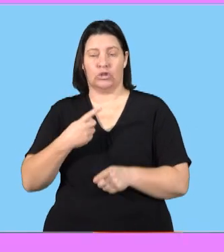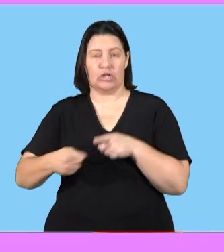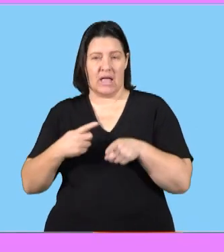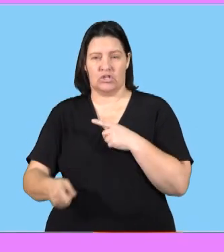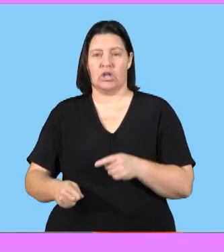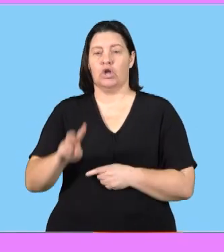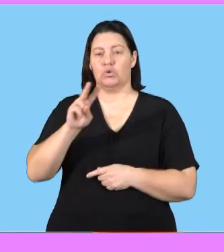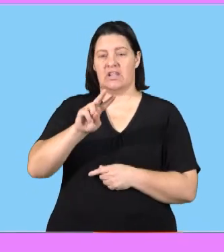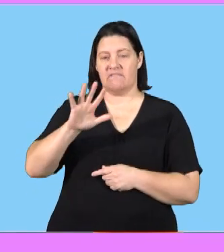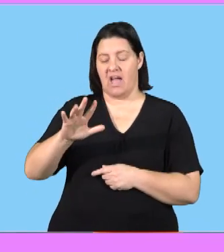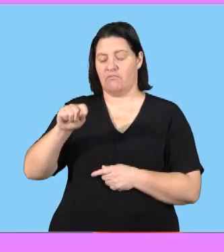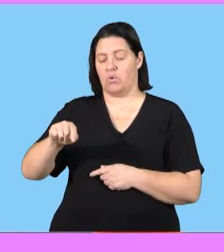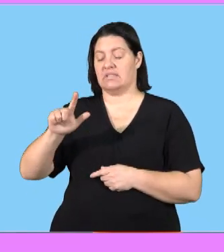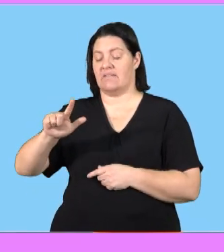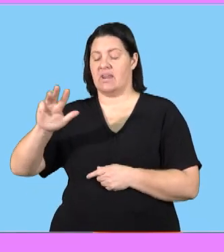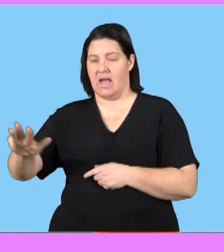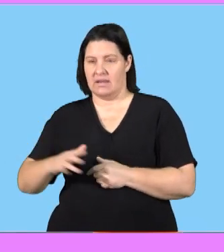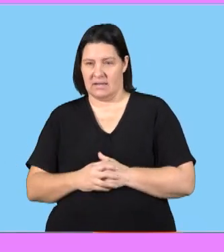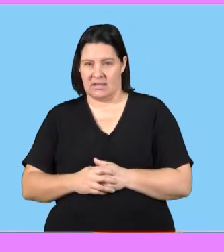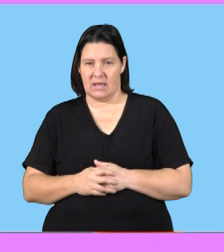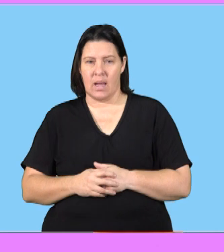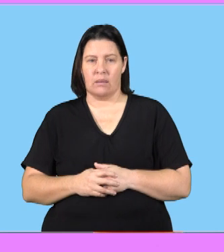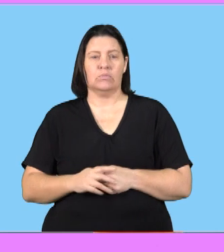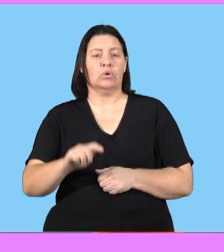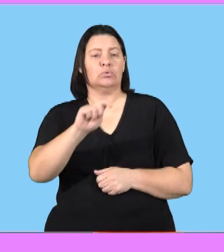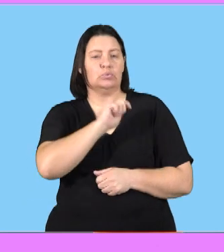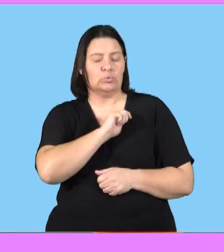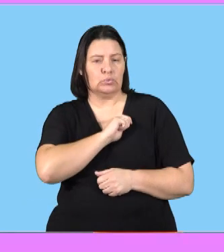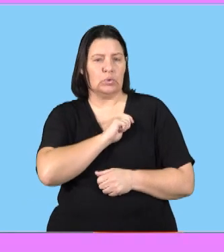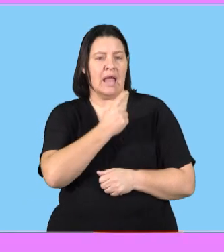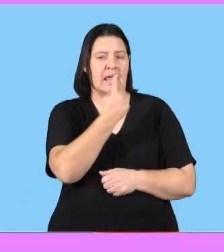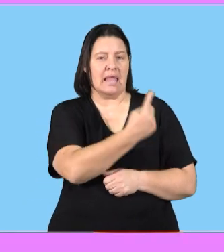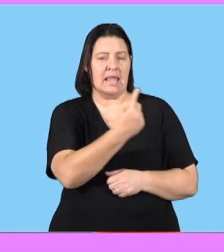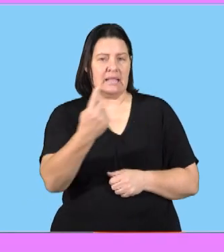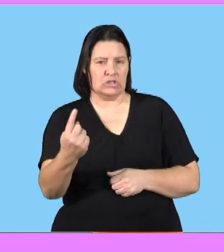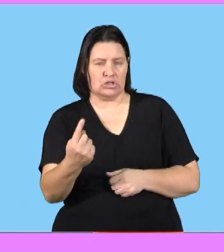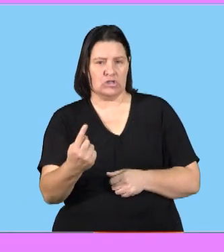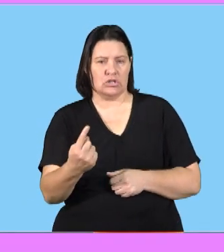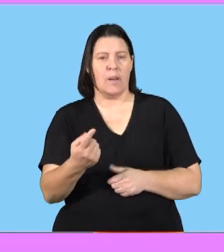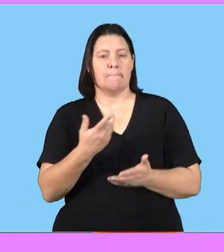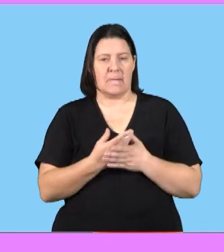79. Then we have to determine the actual amount each one of them